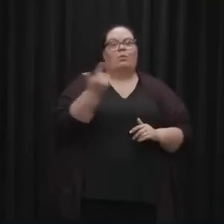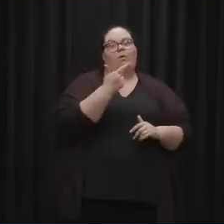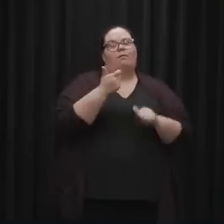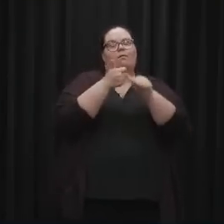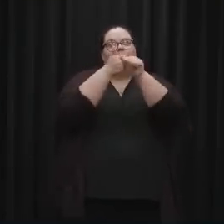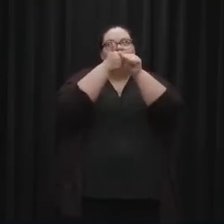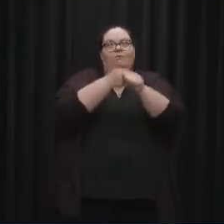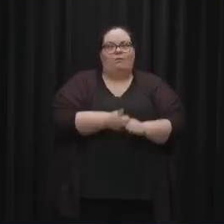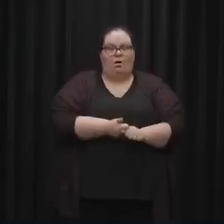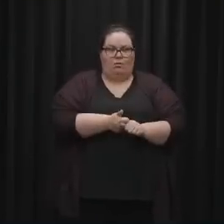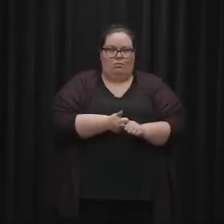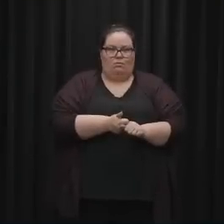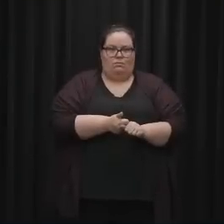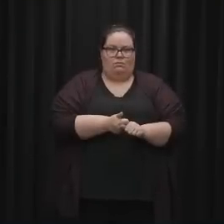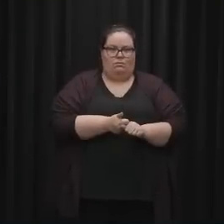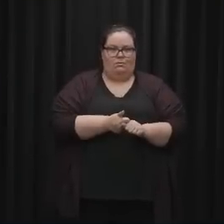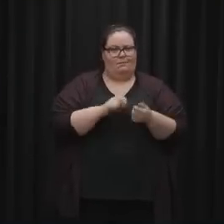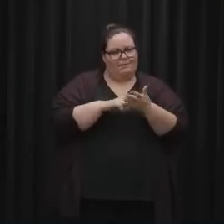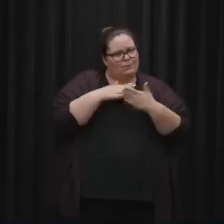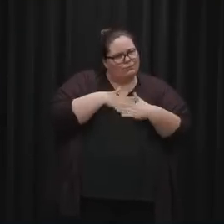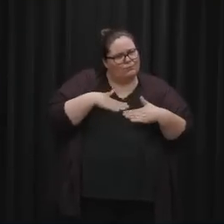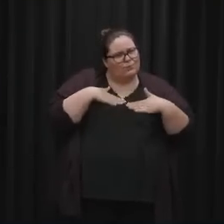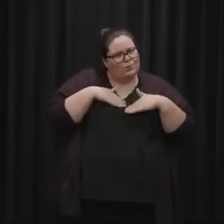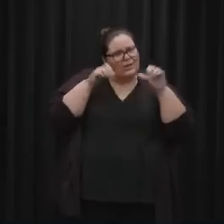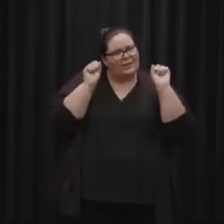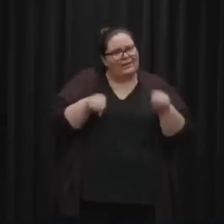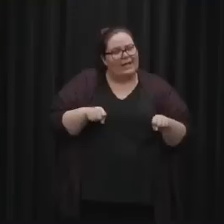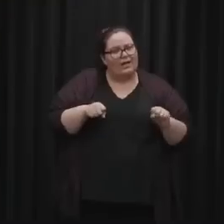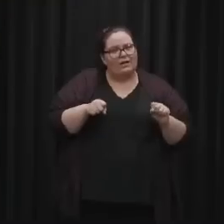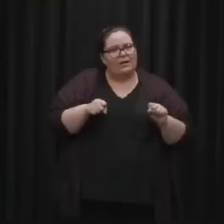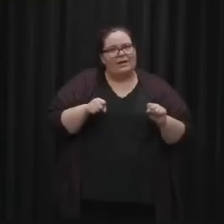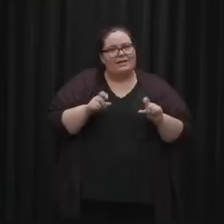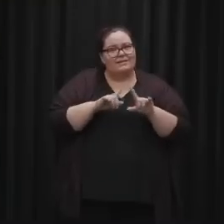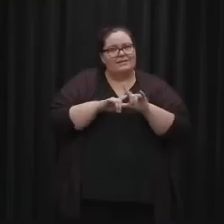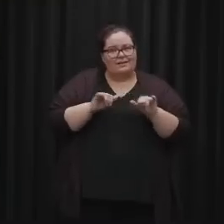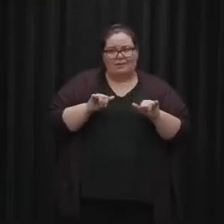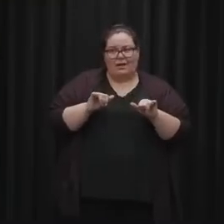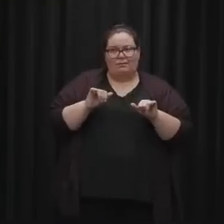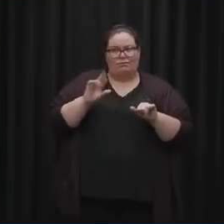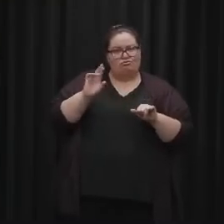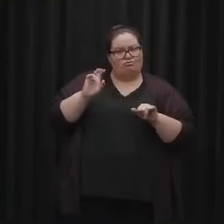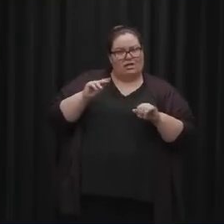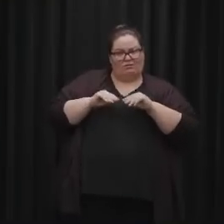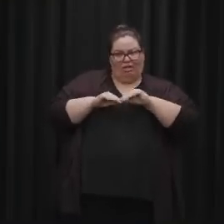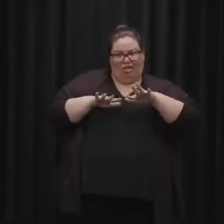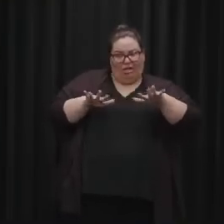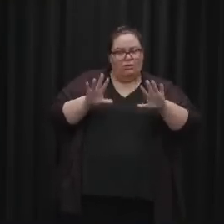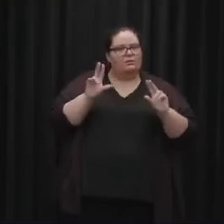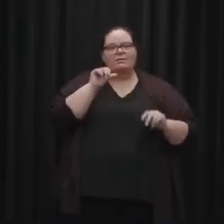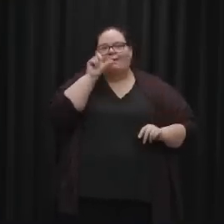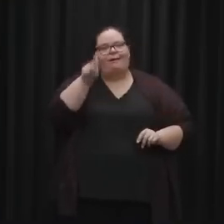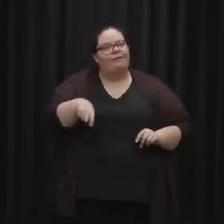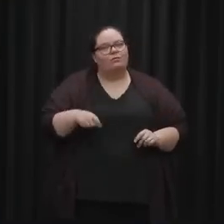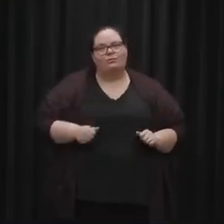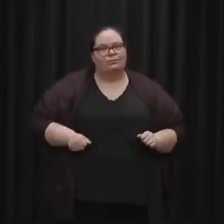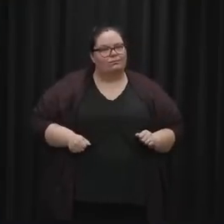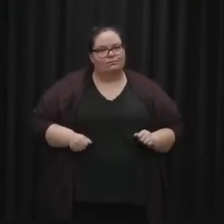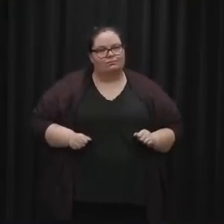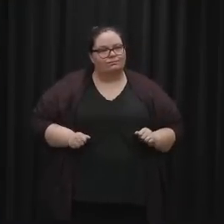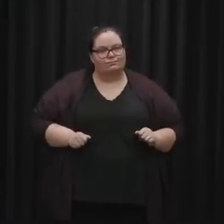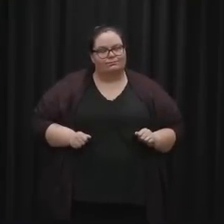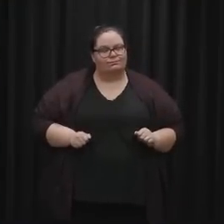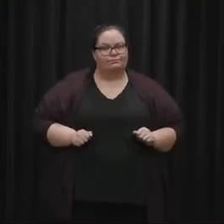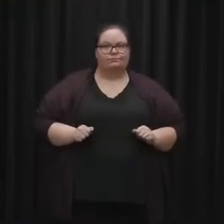these guidelines closely so we can enjoy these activities without putting each of us or any of us at unnecessary